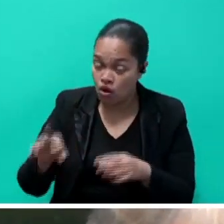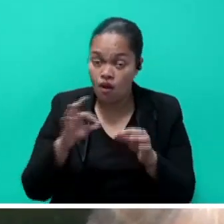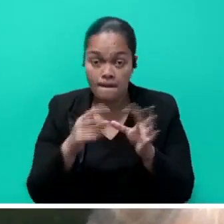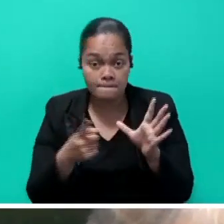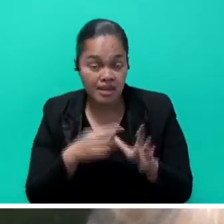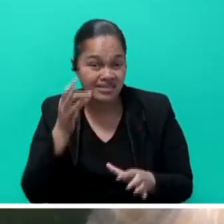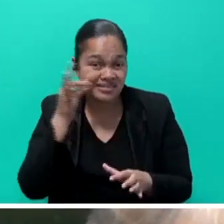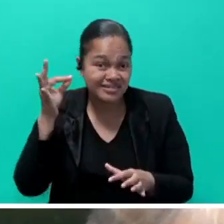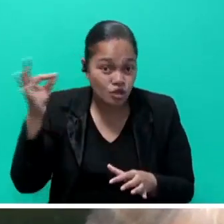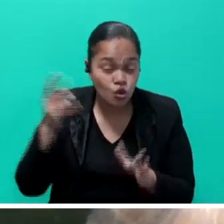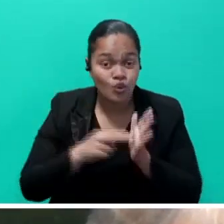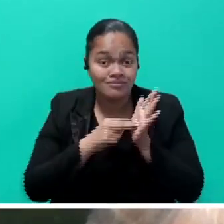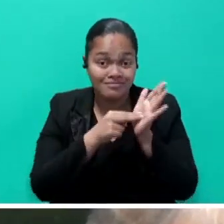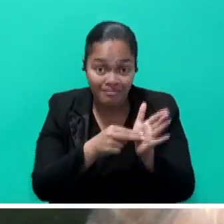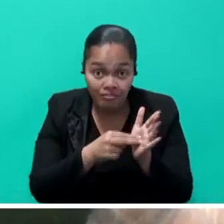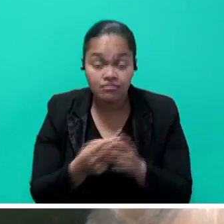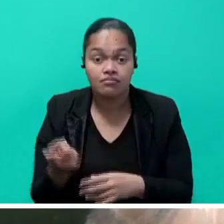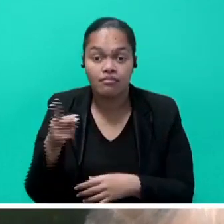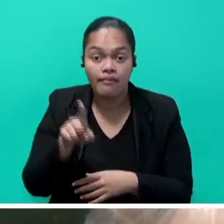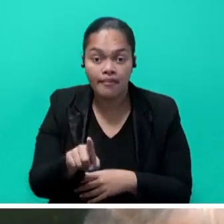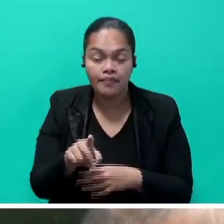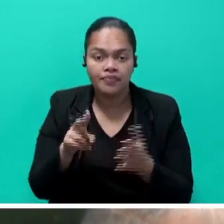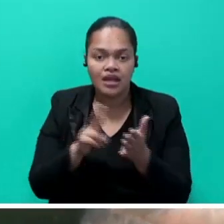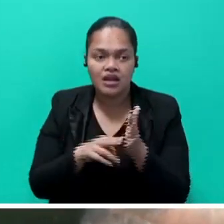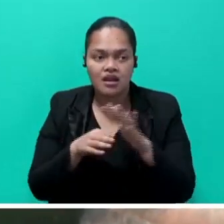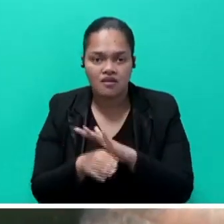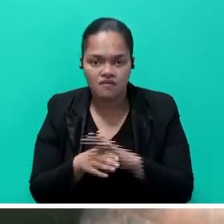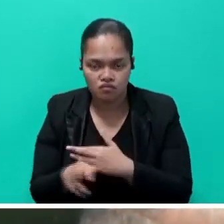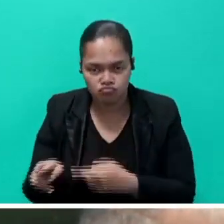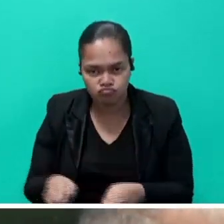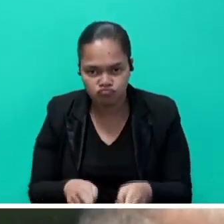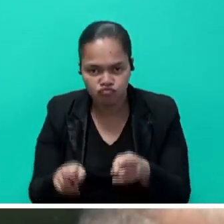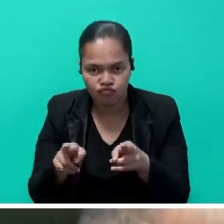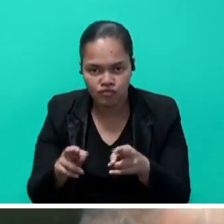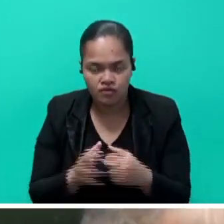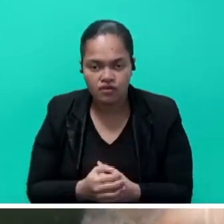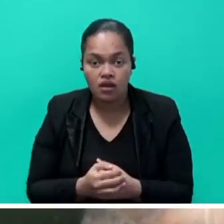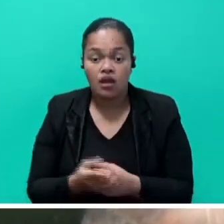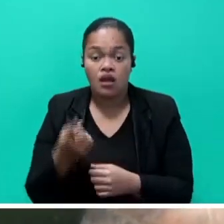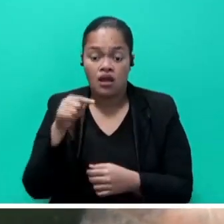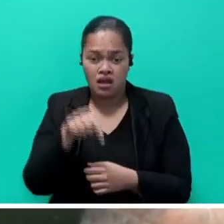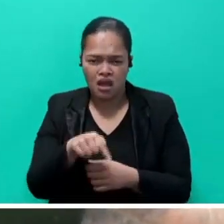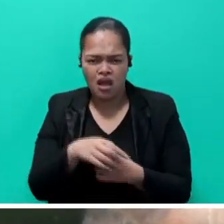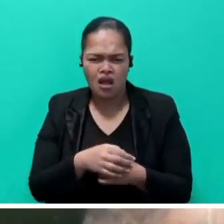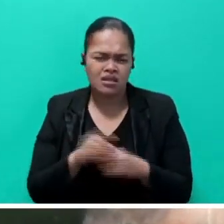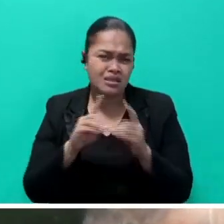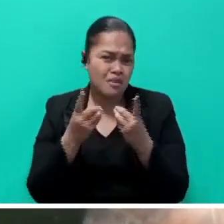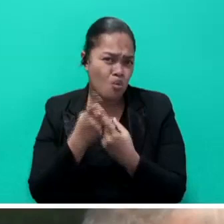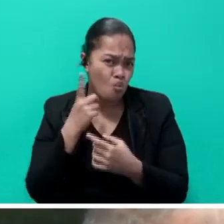Singatoka, Nandi, and Nabua rivers. Mr. Speaker, sir, the Department of